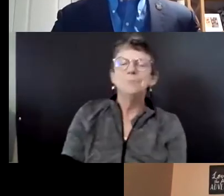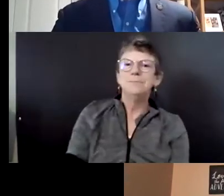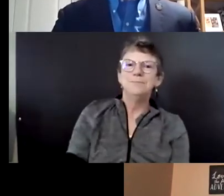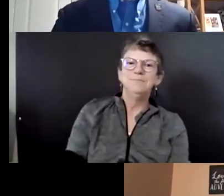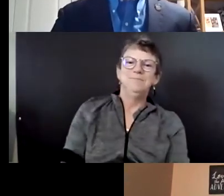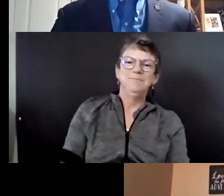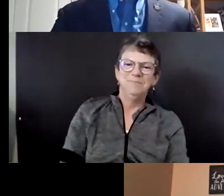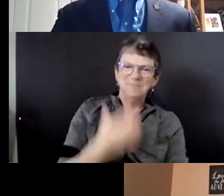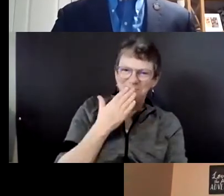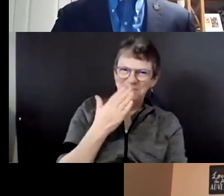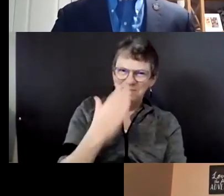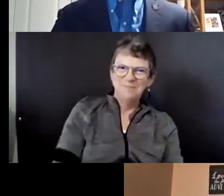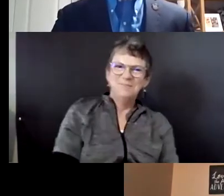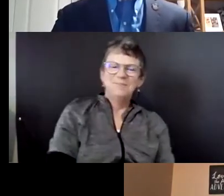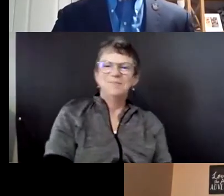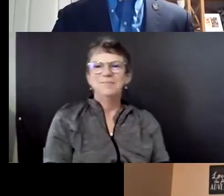Great, thank you.